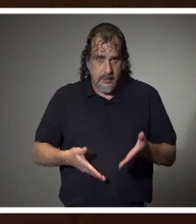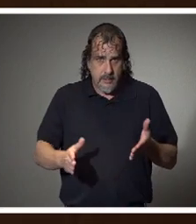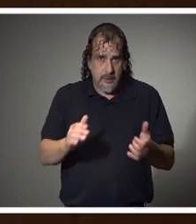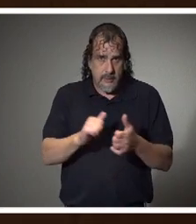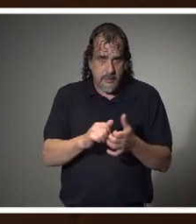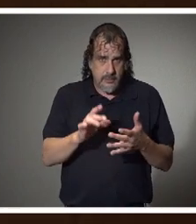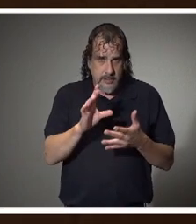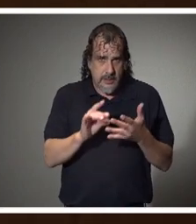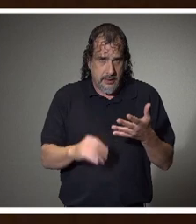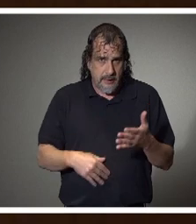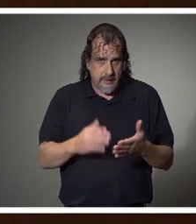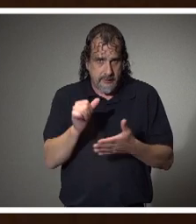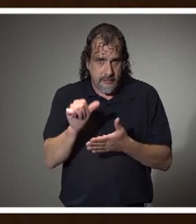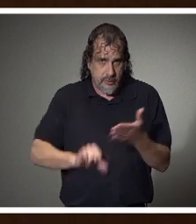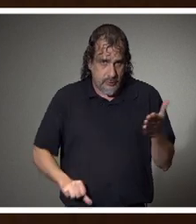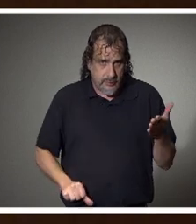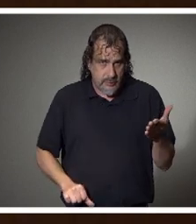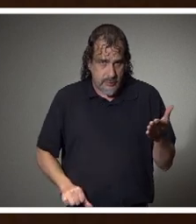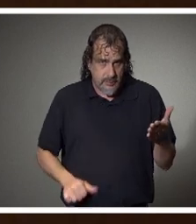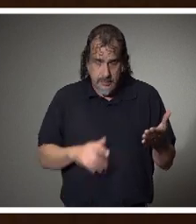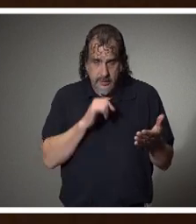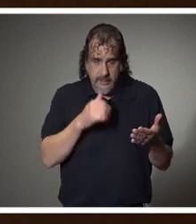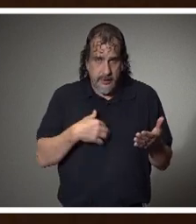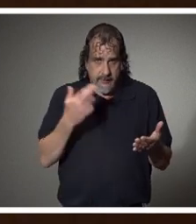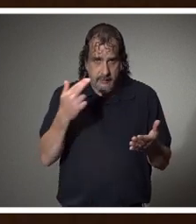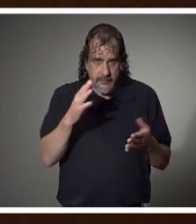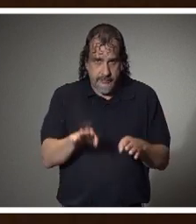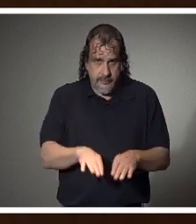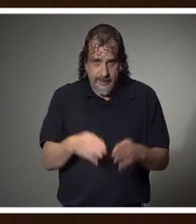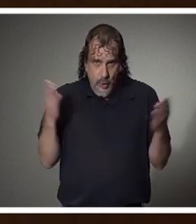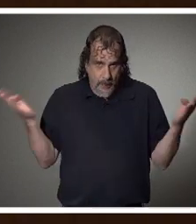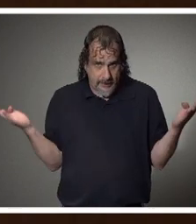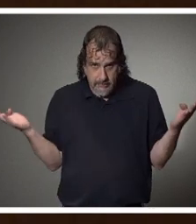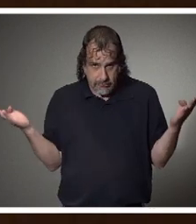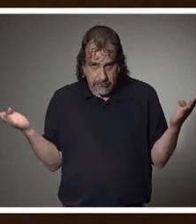elective procedures, so they didn't have a reason to be open.